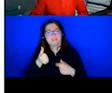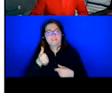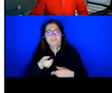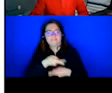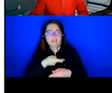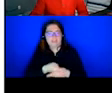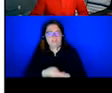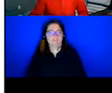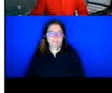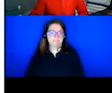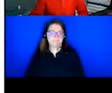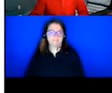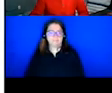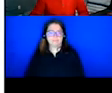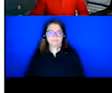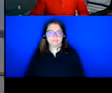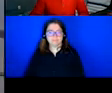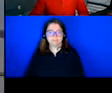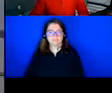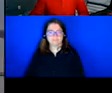these domains.